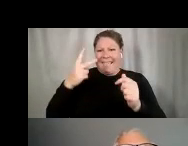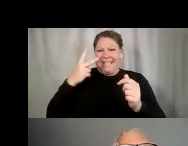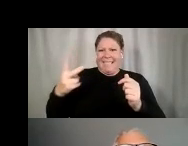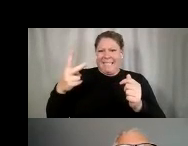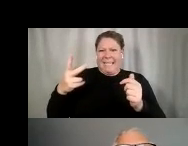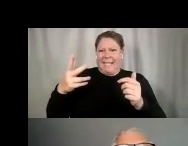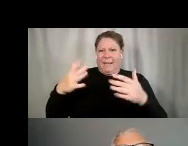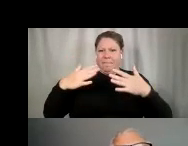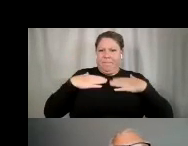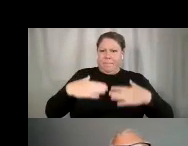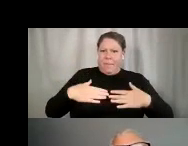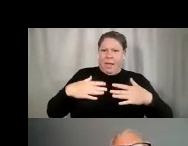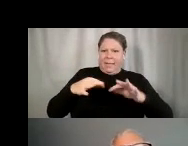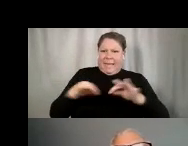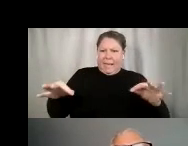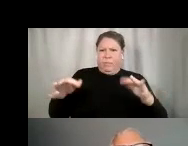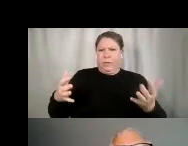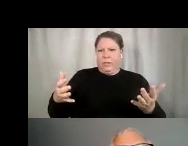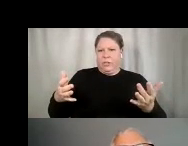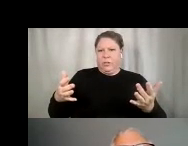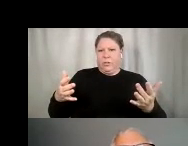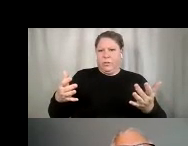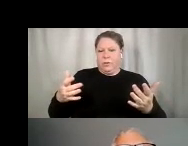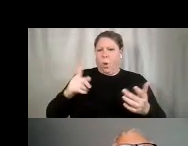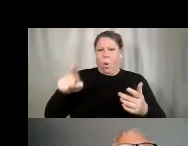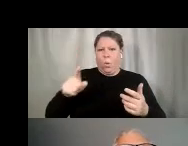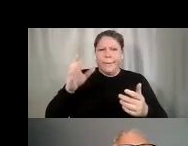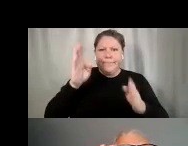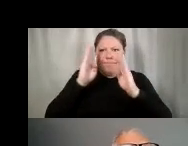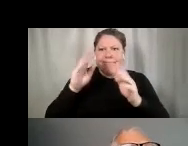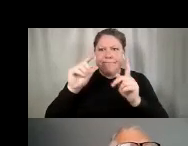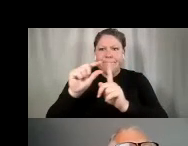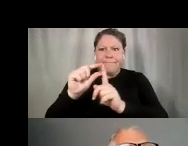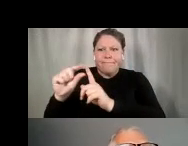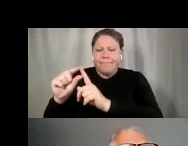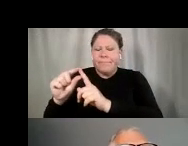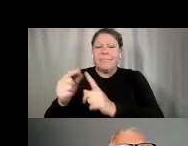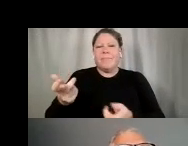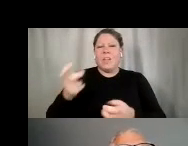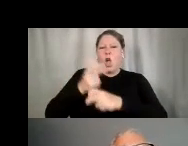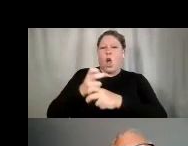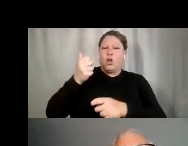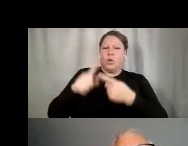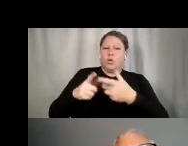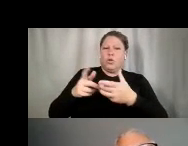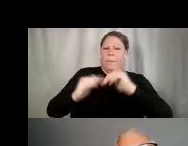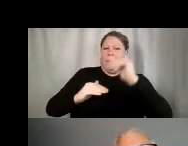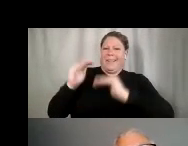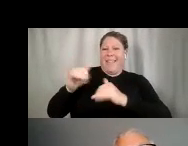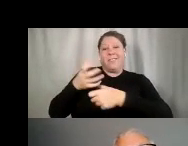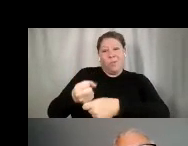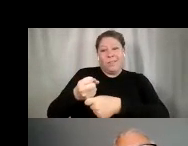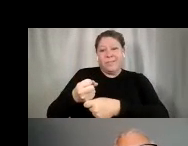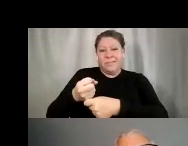the nonverbal cues that are included in communication. So it's harder to build trust, and there's